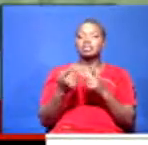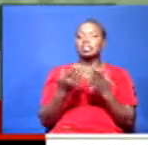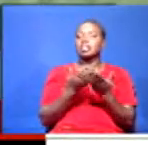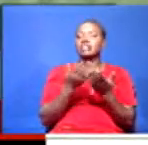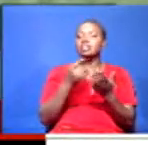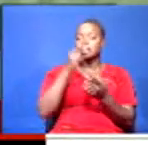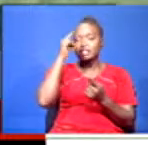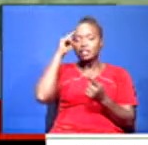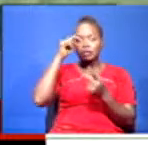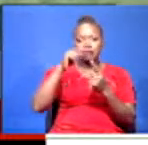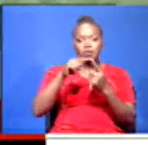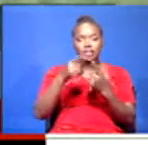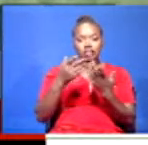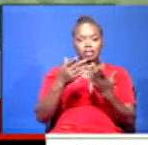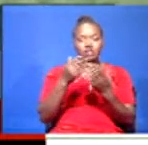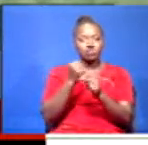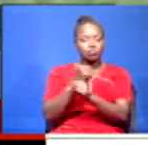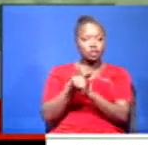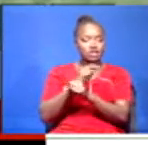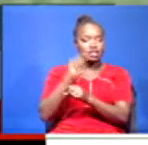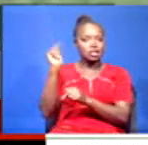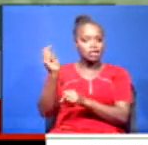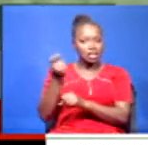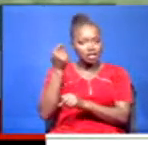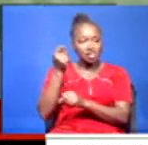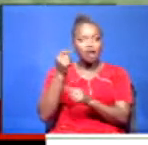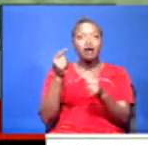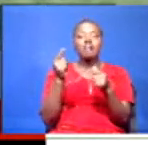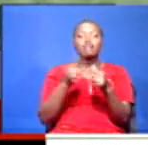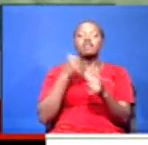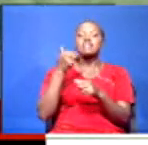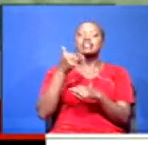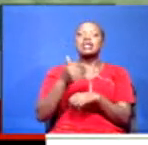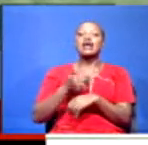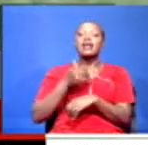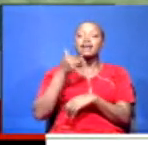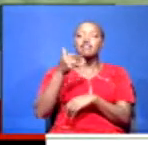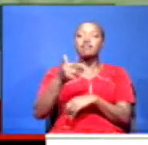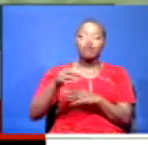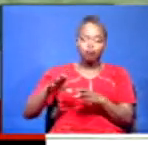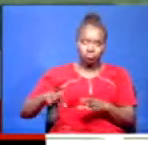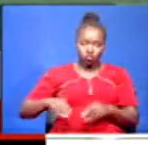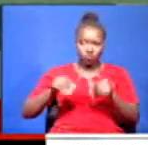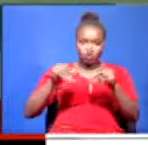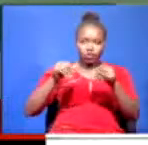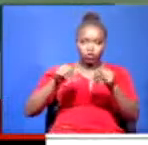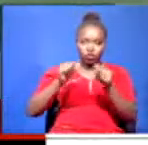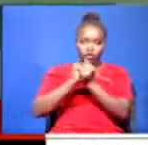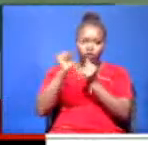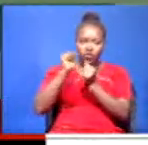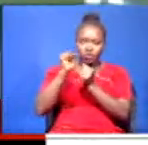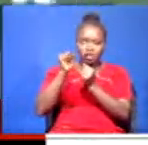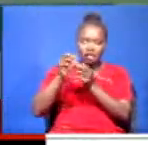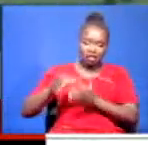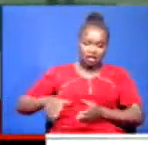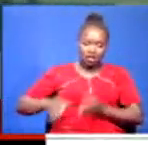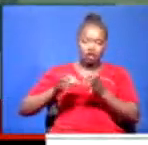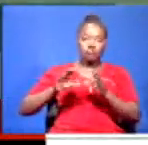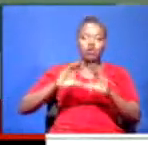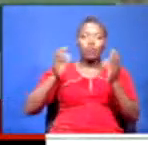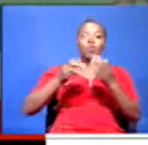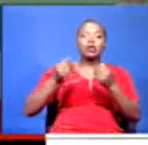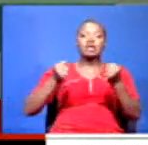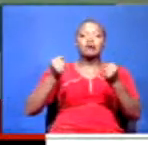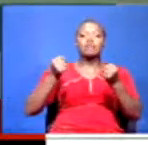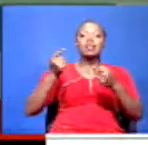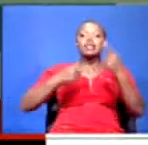goal is to secure Kenya's first ever qualification to the 15 Rugby World Cup. Now, the winner of